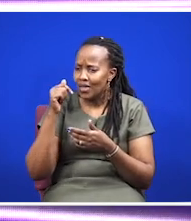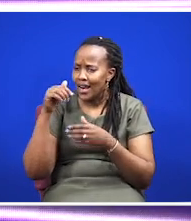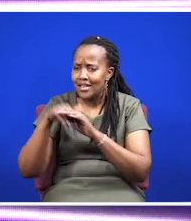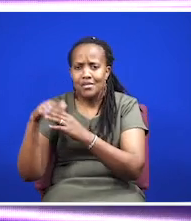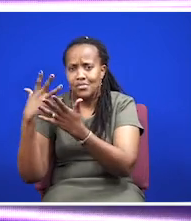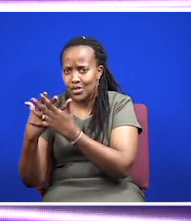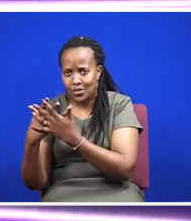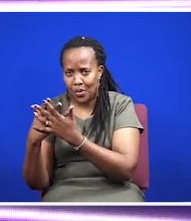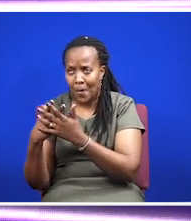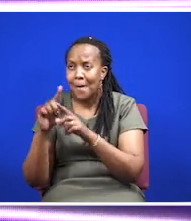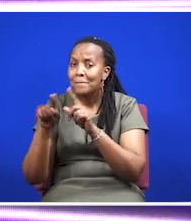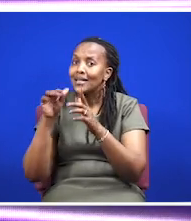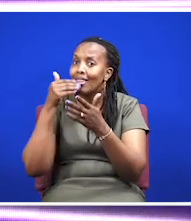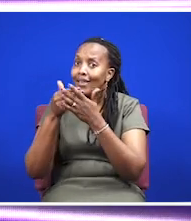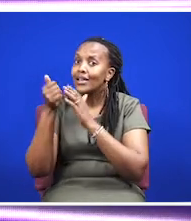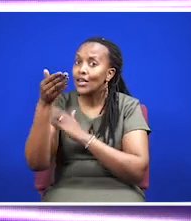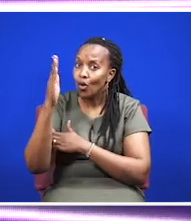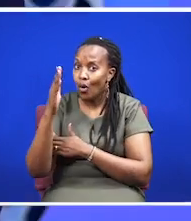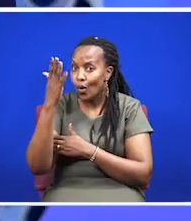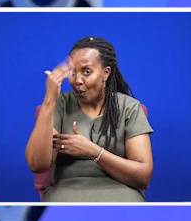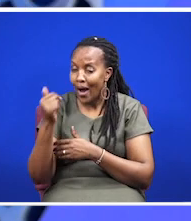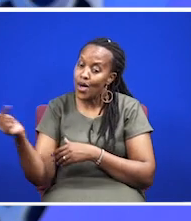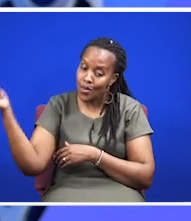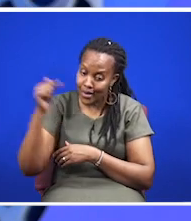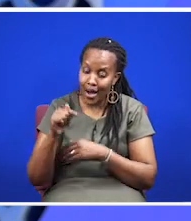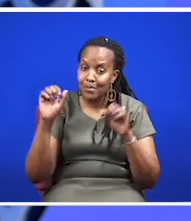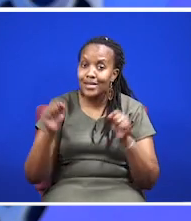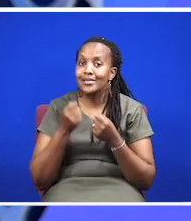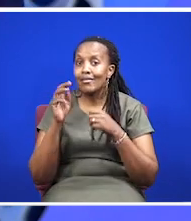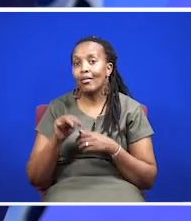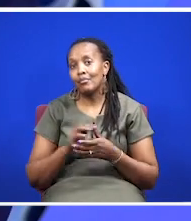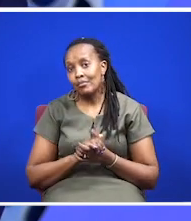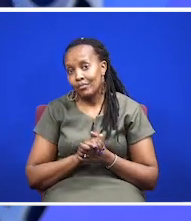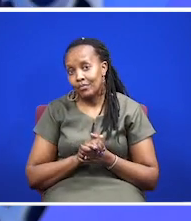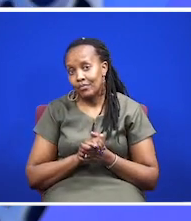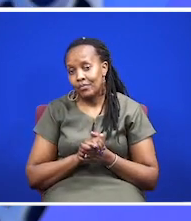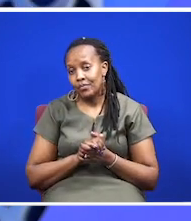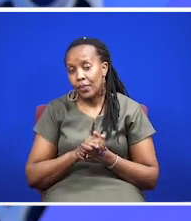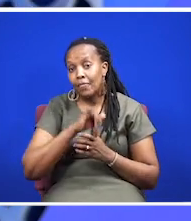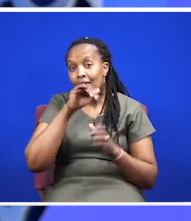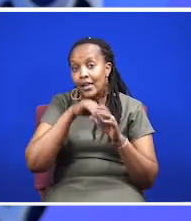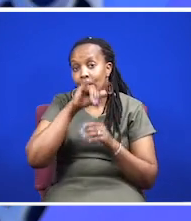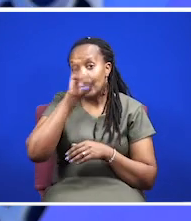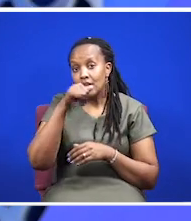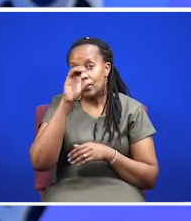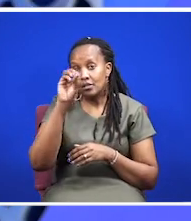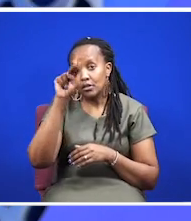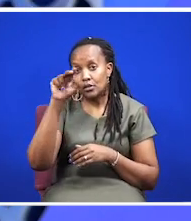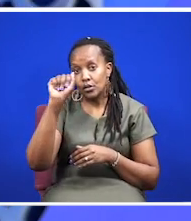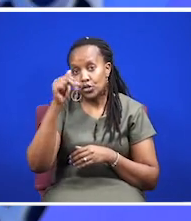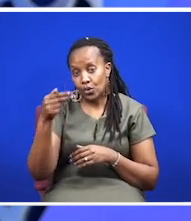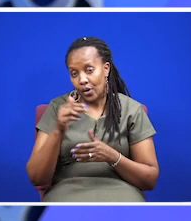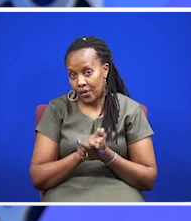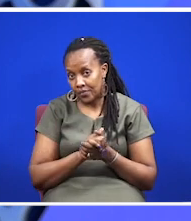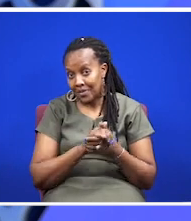is doing. Jonah, according to the book of Jonah, chapter 2, verse 7 through to 9, and you can go and check it, he is